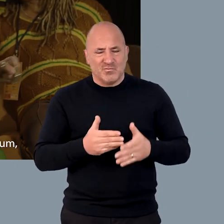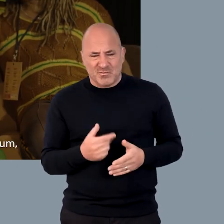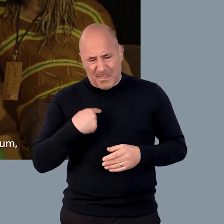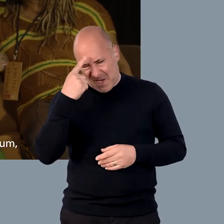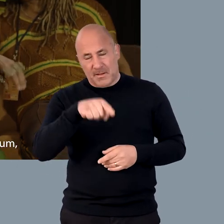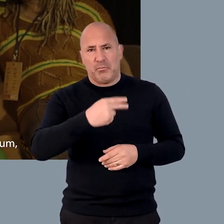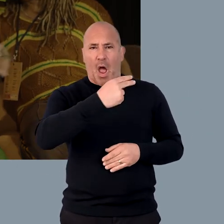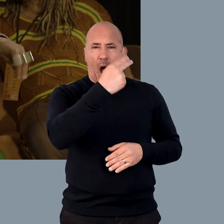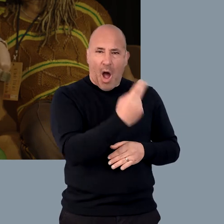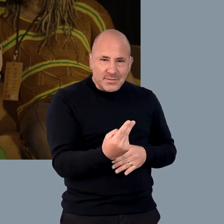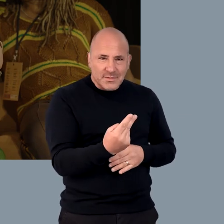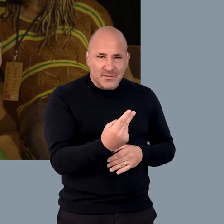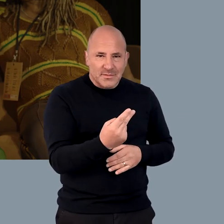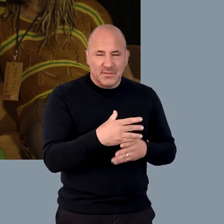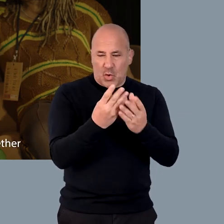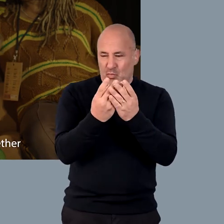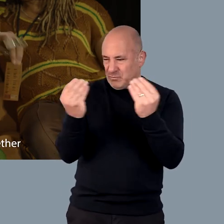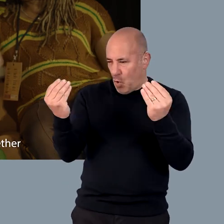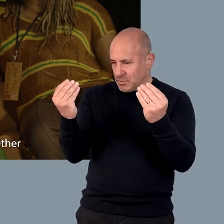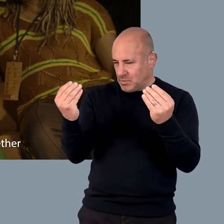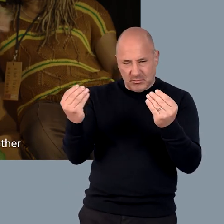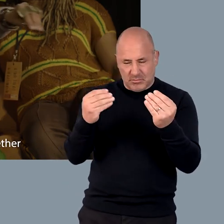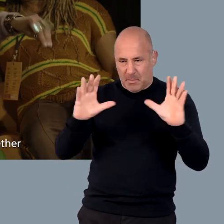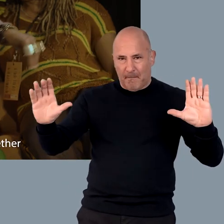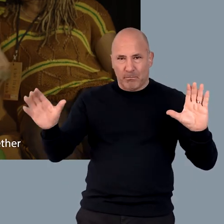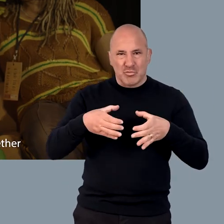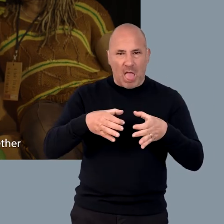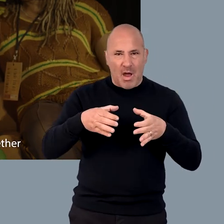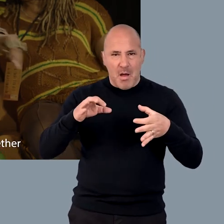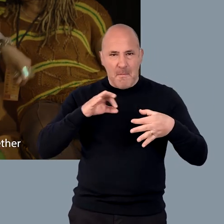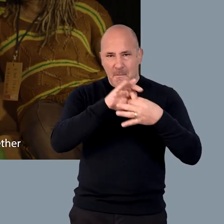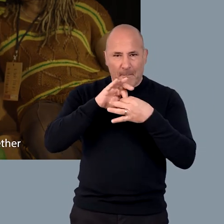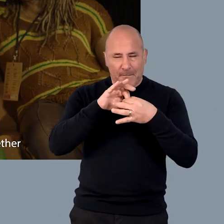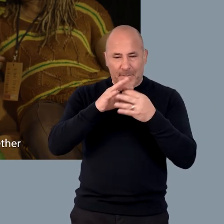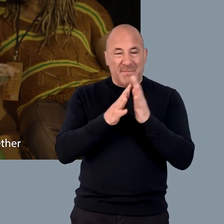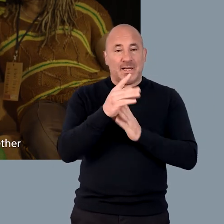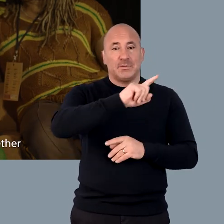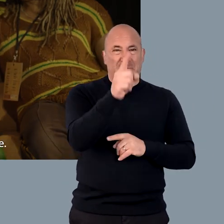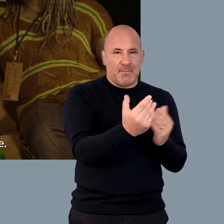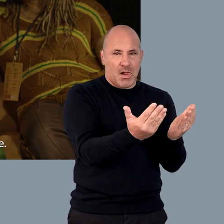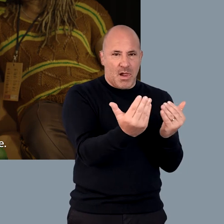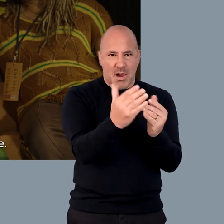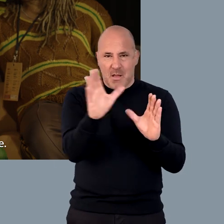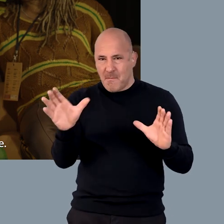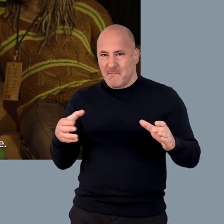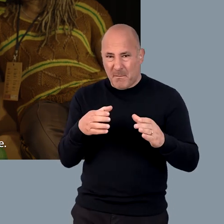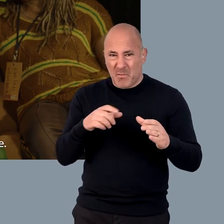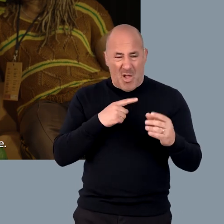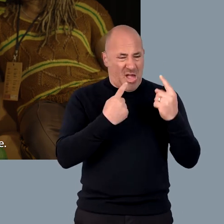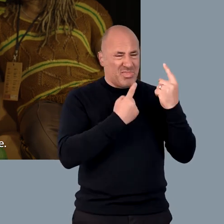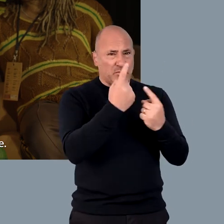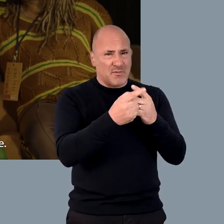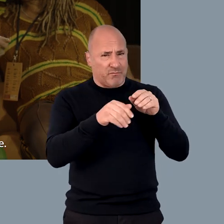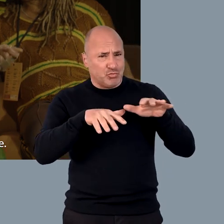to use arts and the resources to bring together the people that